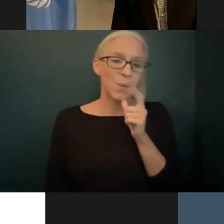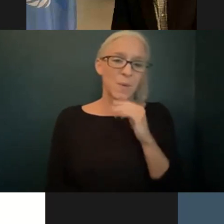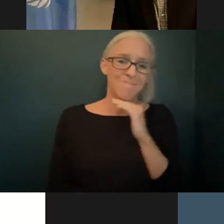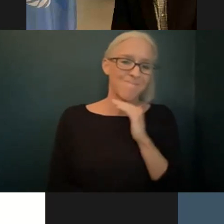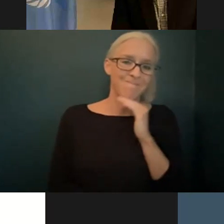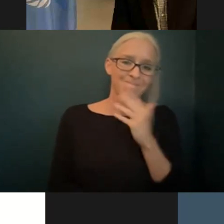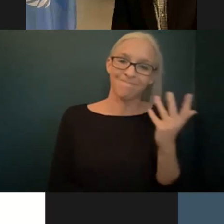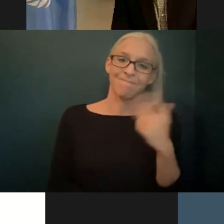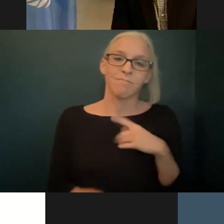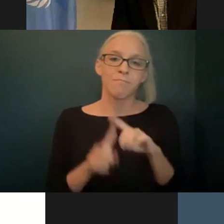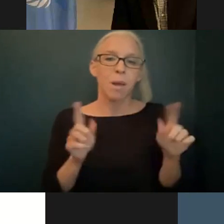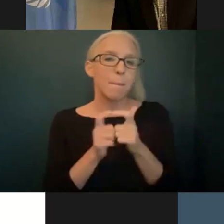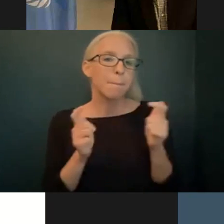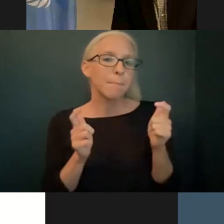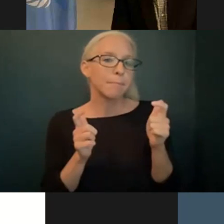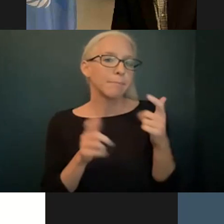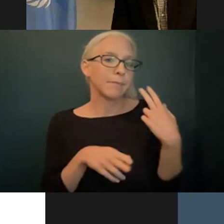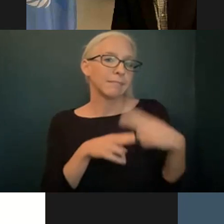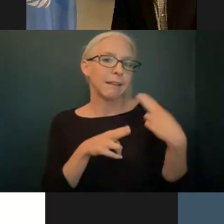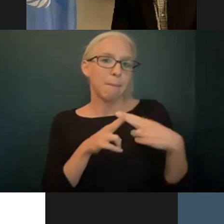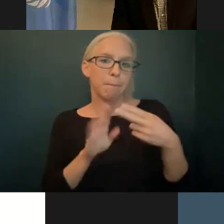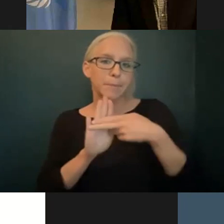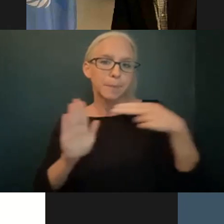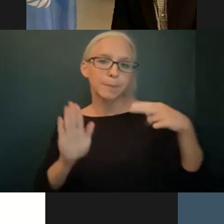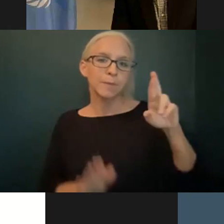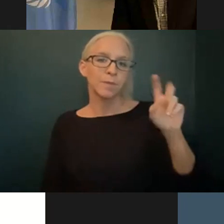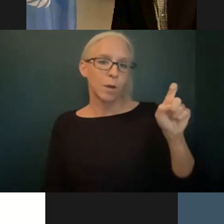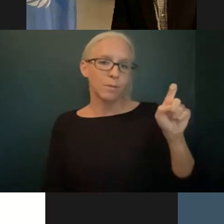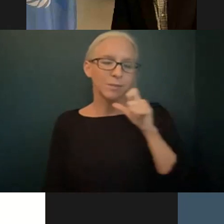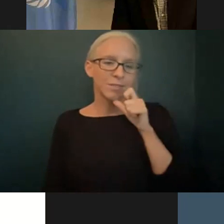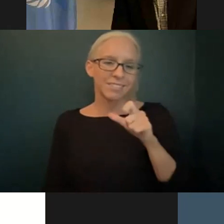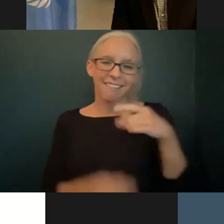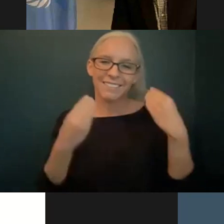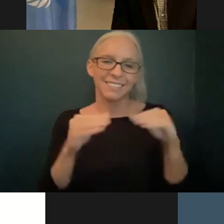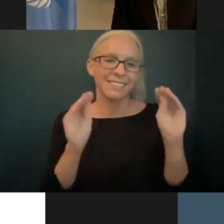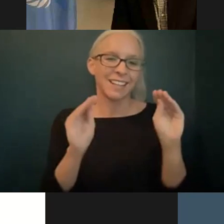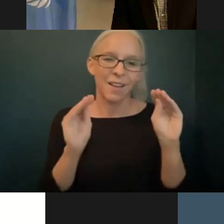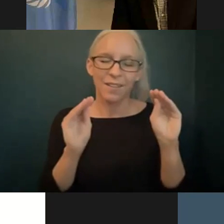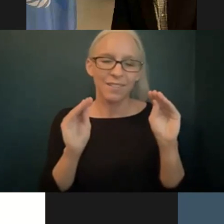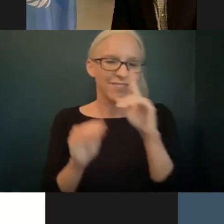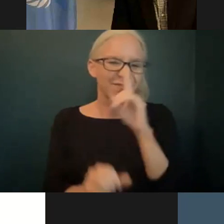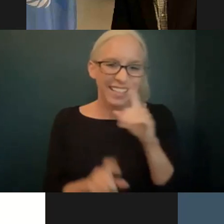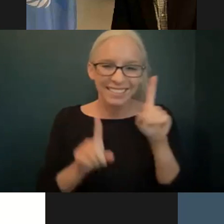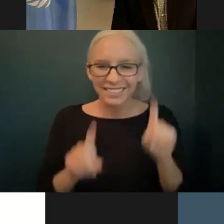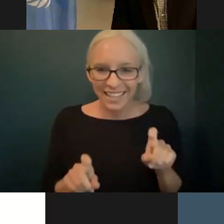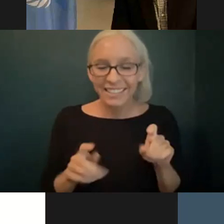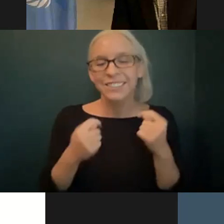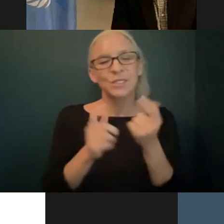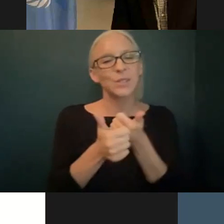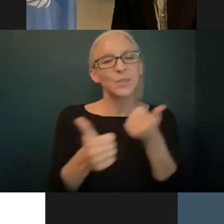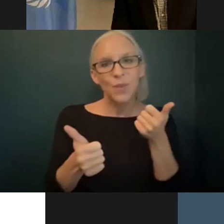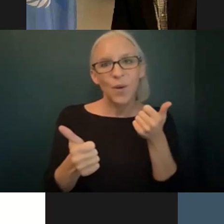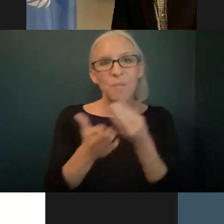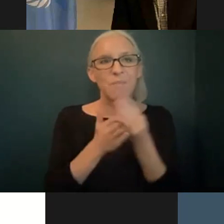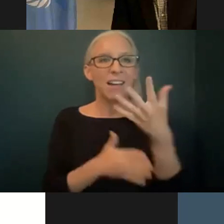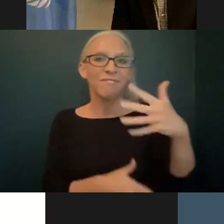of the big name brand pharmacies. They're not going to kid around and sell you stuff that's bogus and not real. But try to avoid buying, you know, that $5